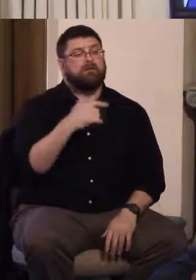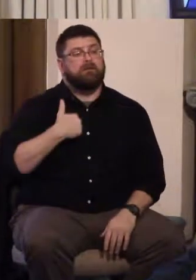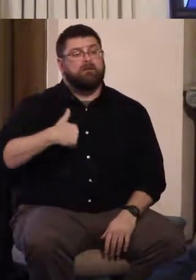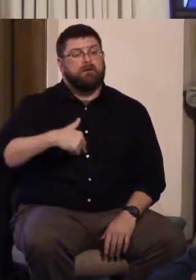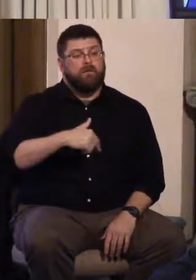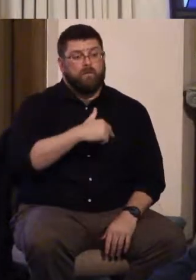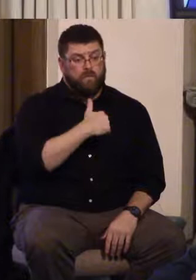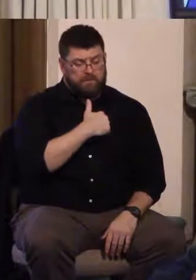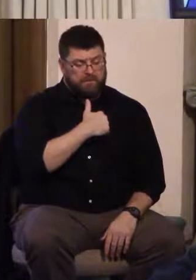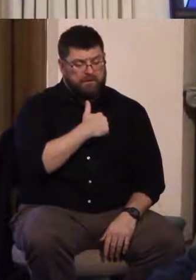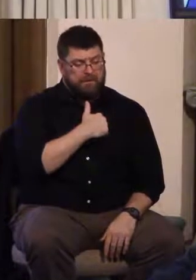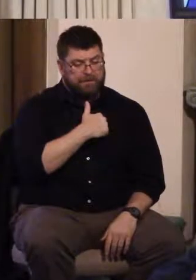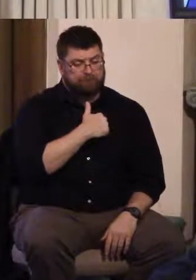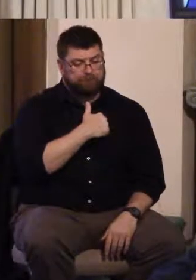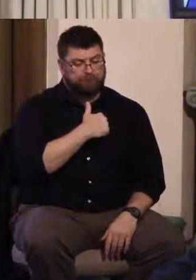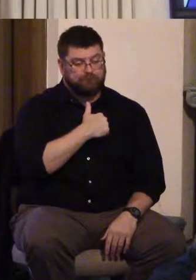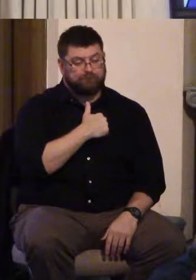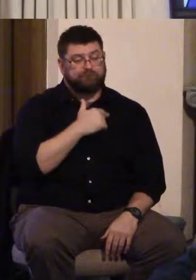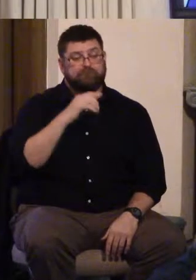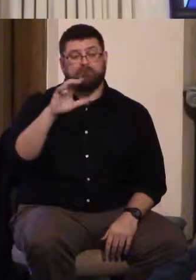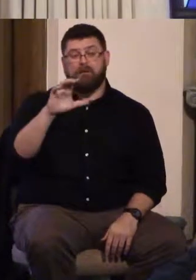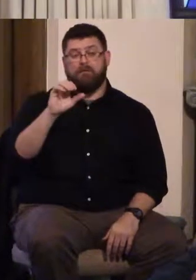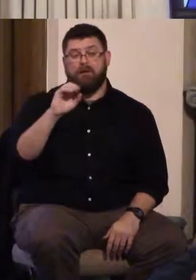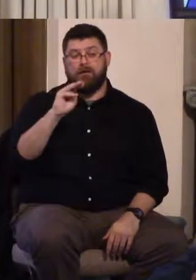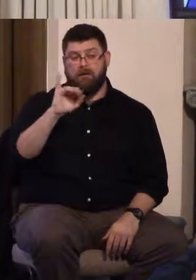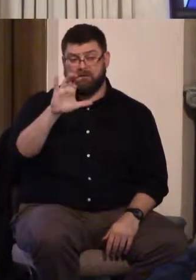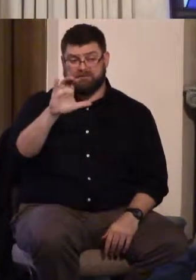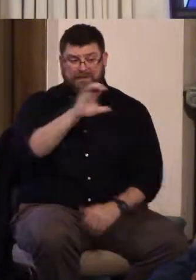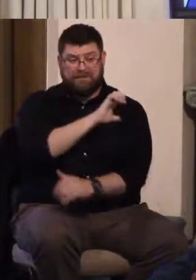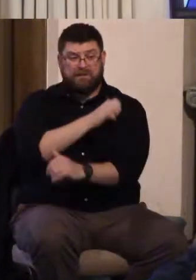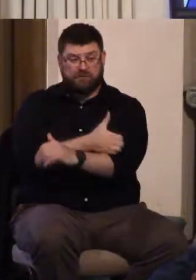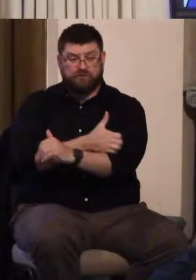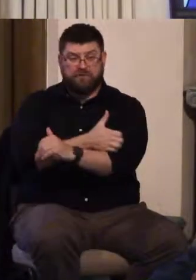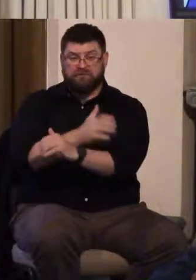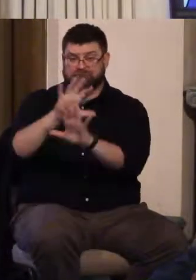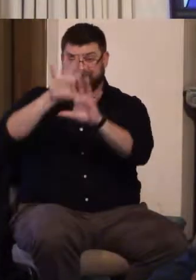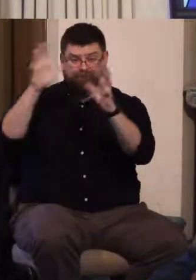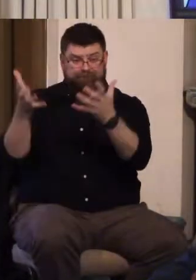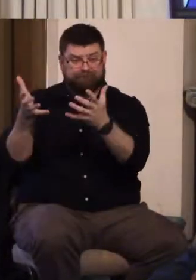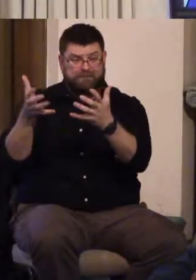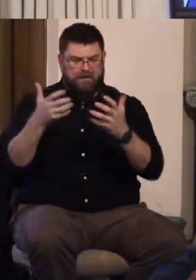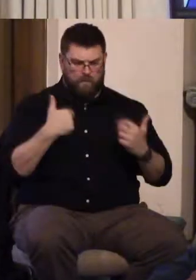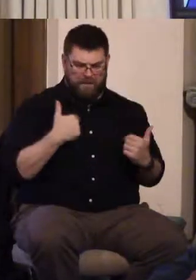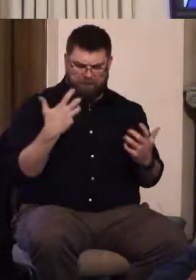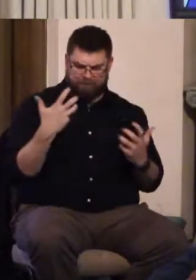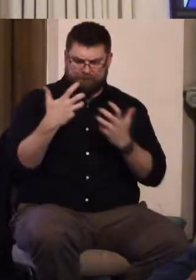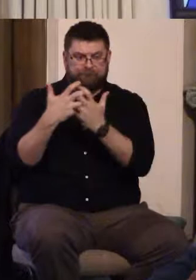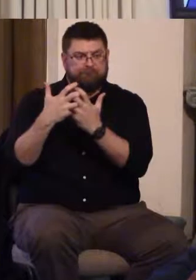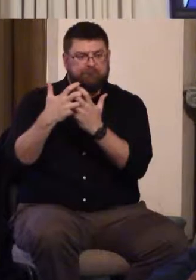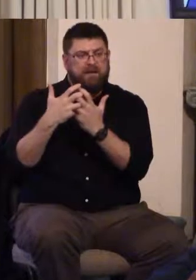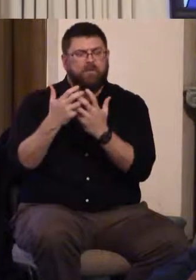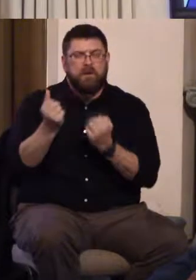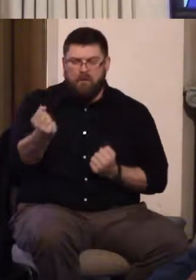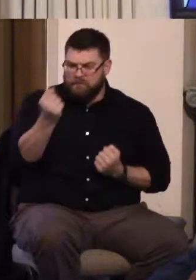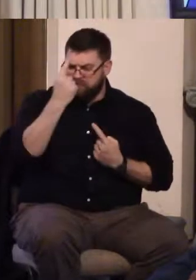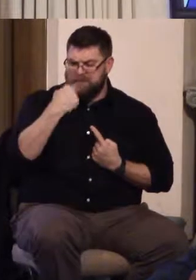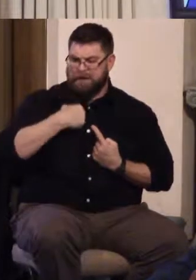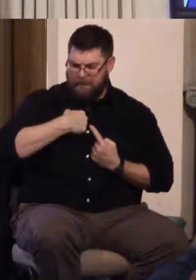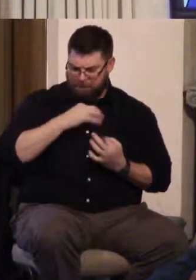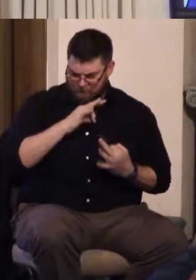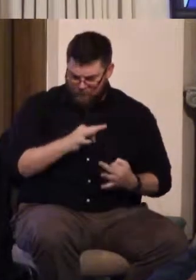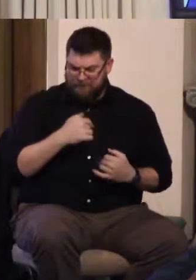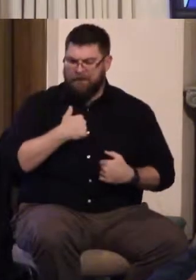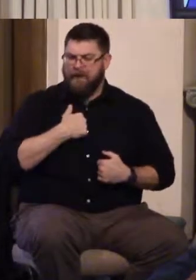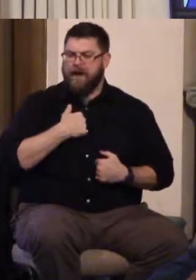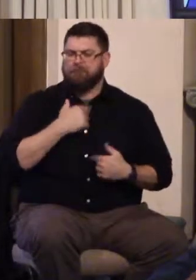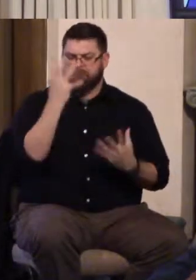we align ourselves with the cosmic energy and know that we are perfect and golden and